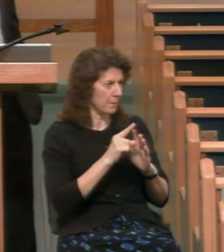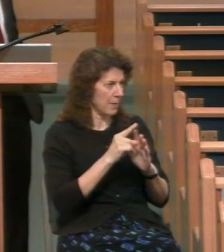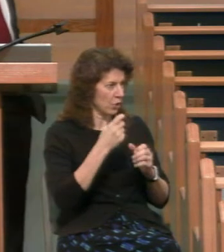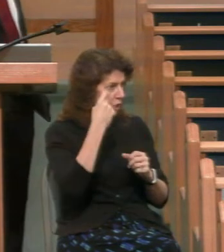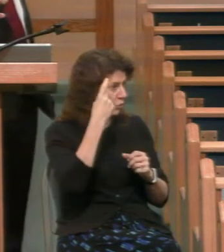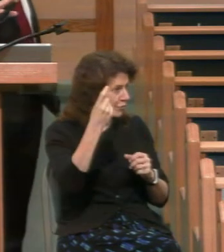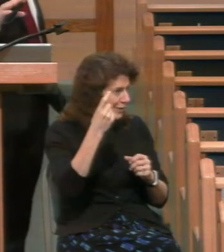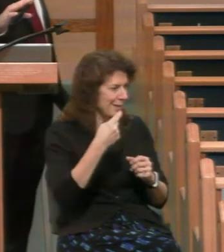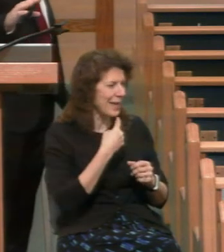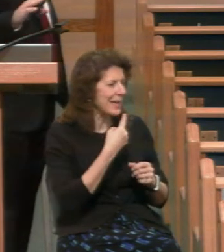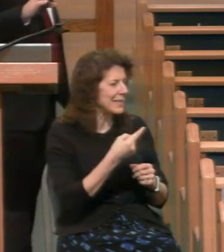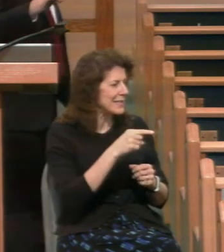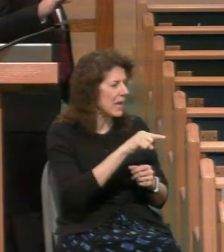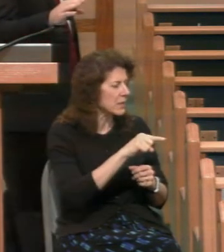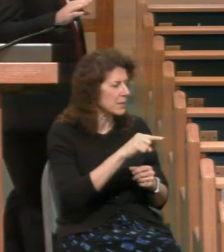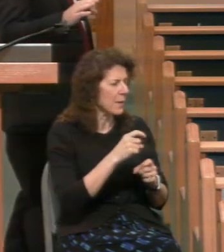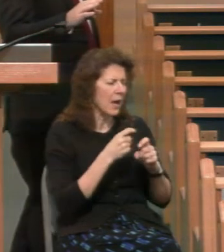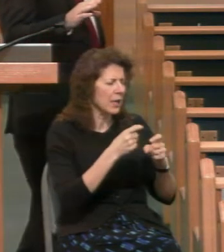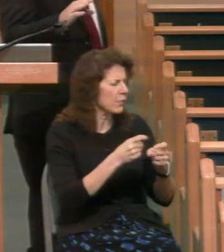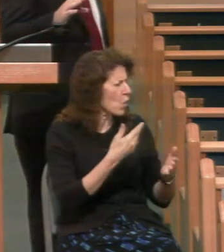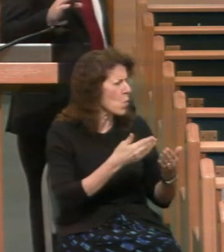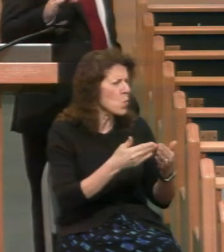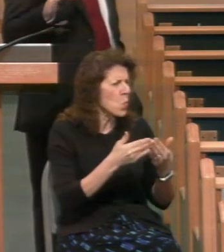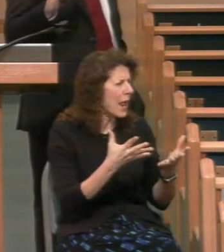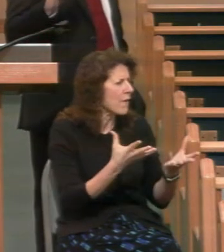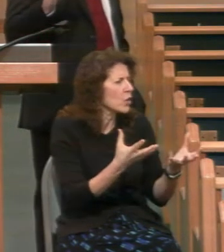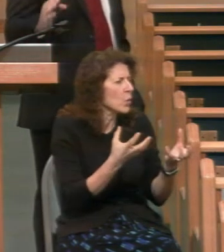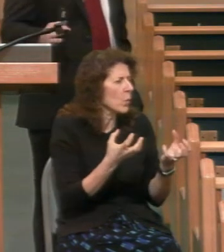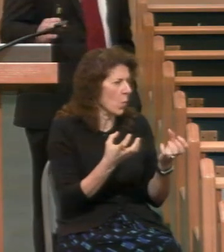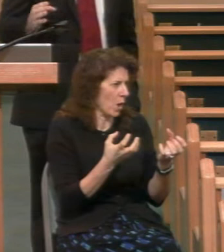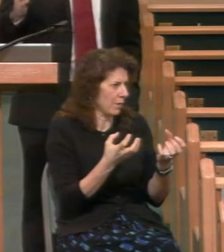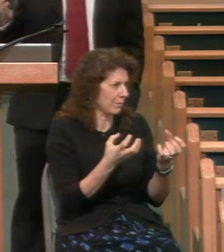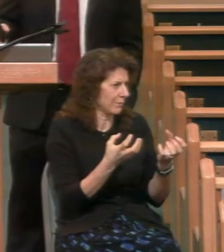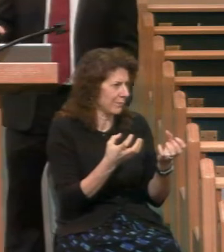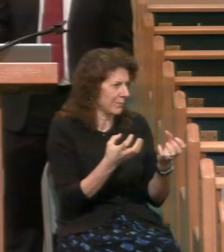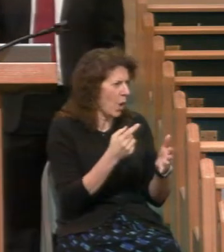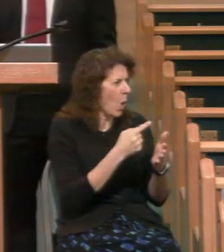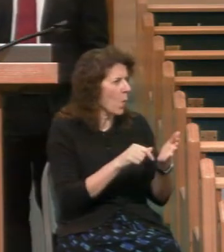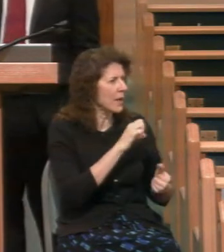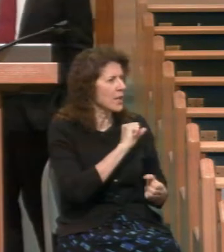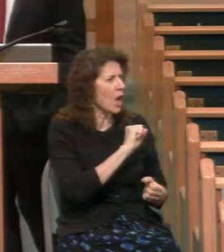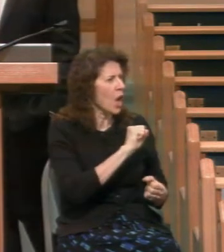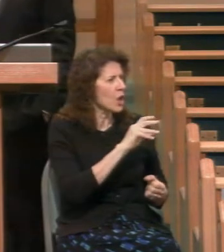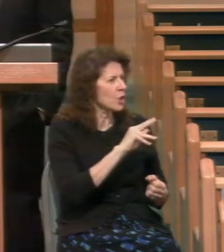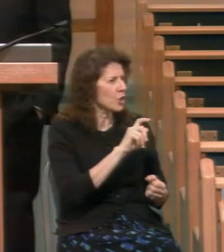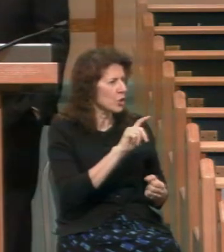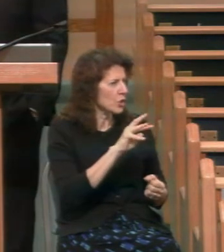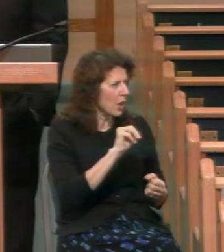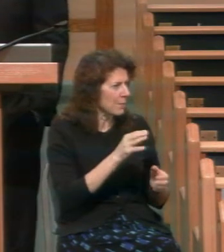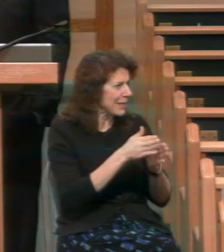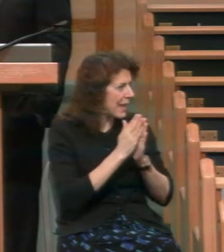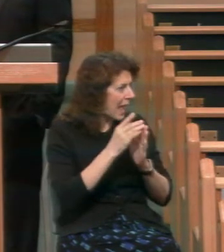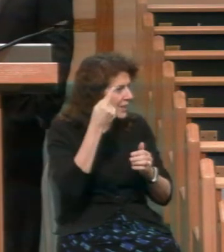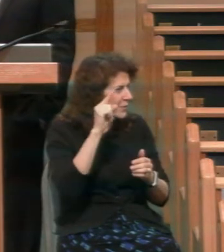I'll give you whatever you want, right? And Solomon asked for wisdom. That was the answer. That